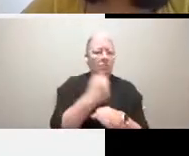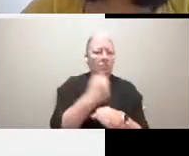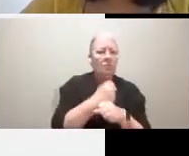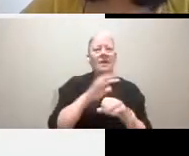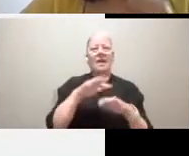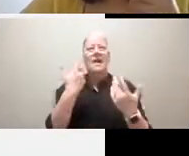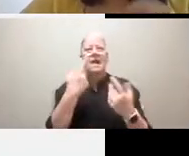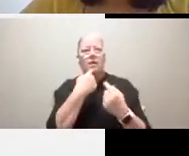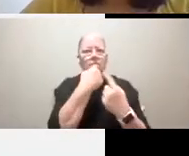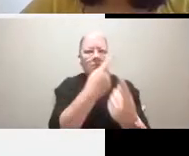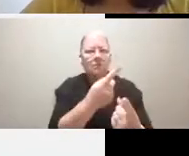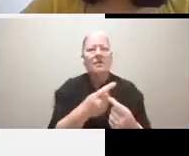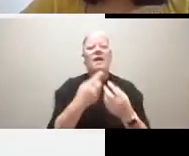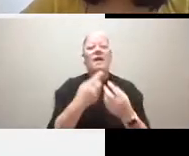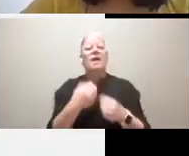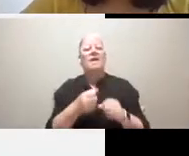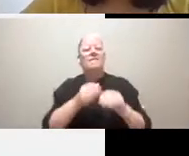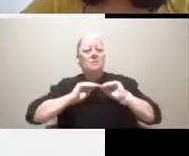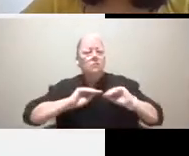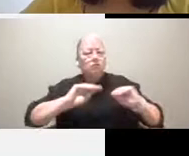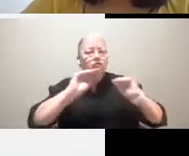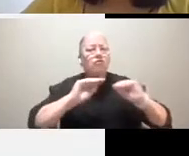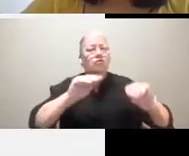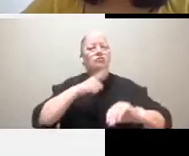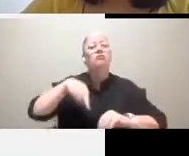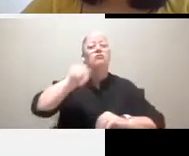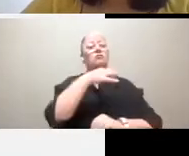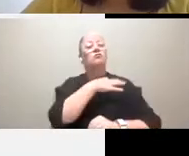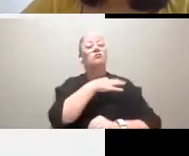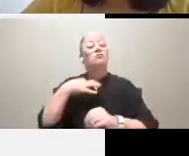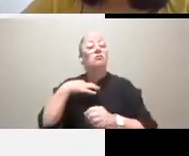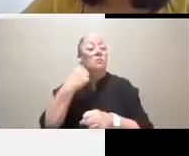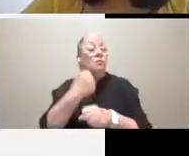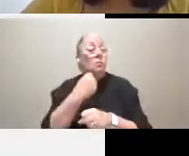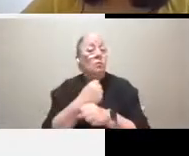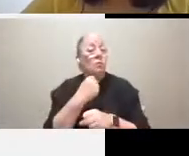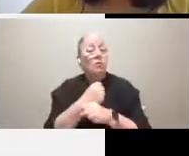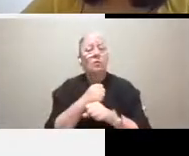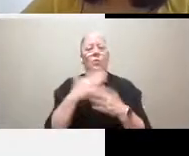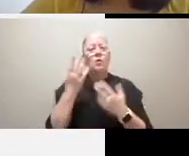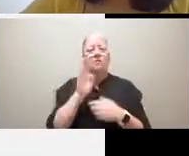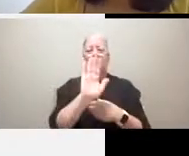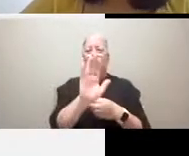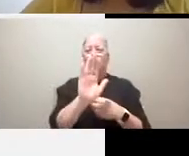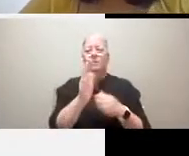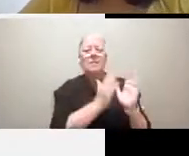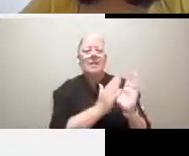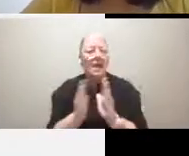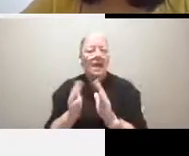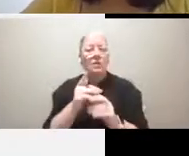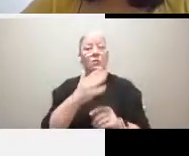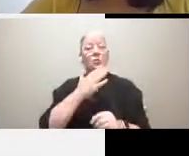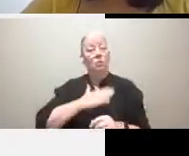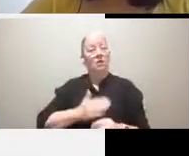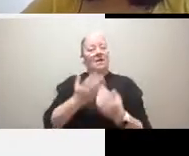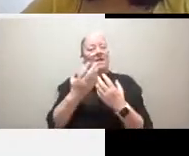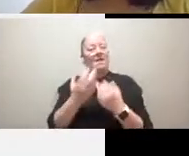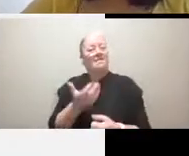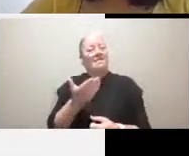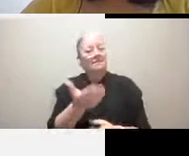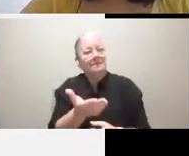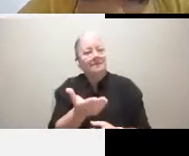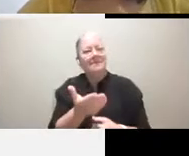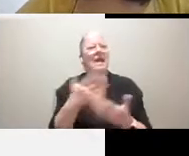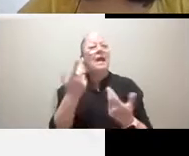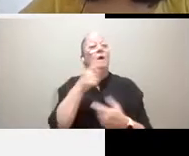staff, action plan, what all things you need to do to ensure there is safeguarding, and a feedback mechanism as